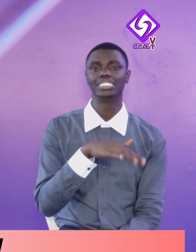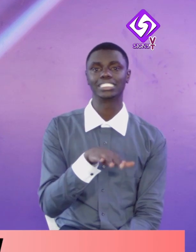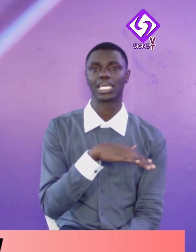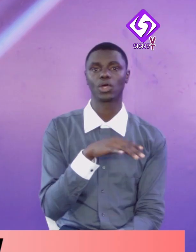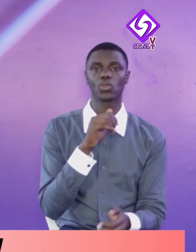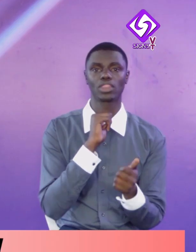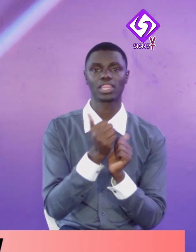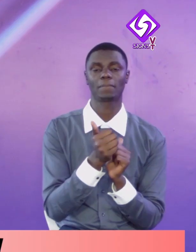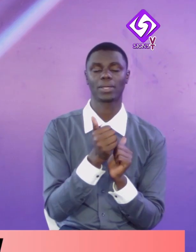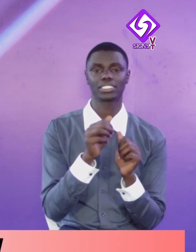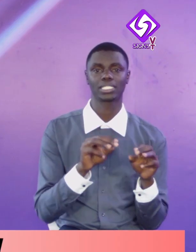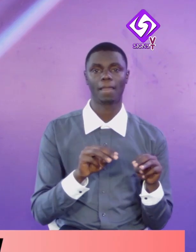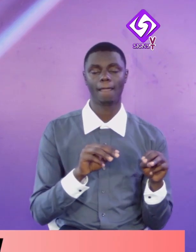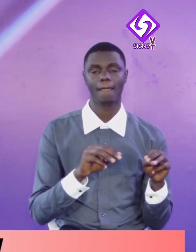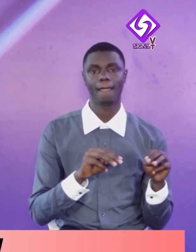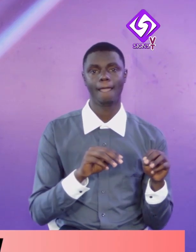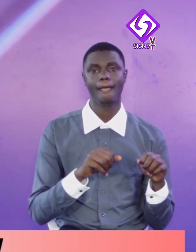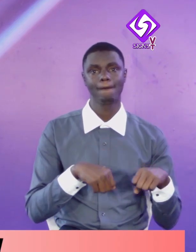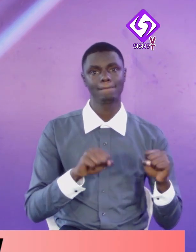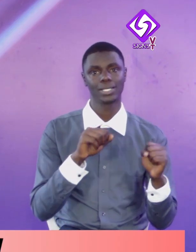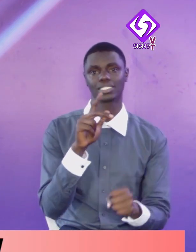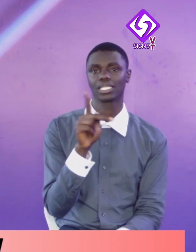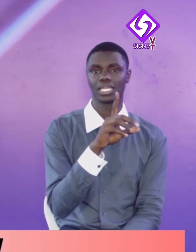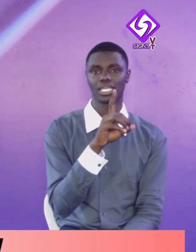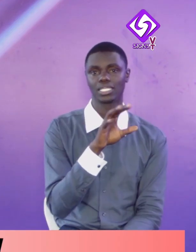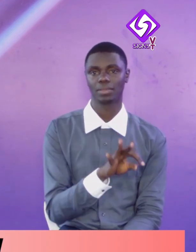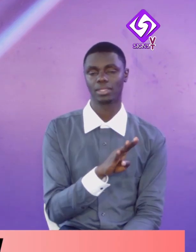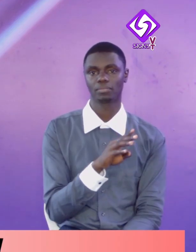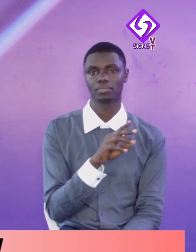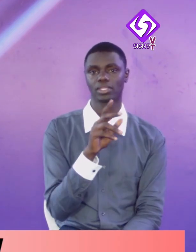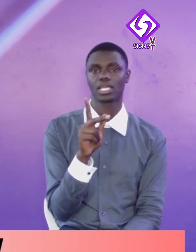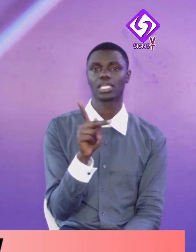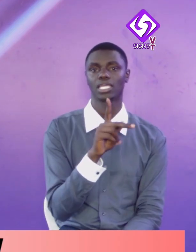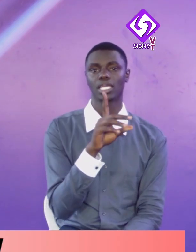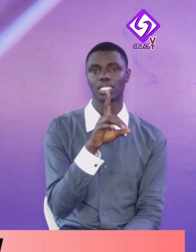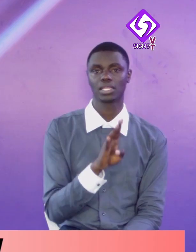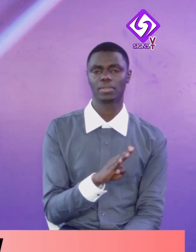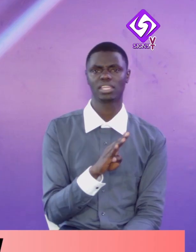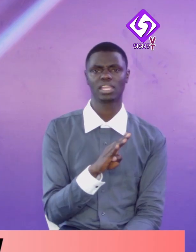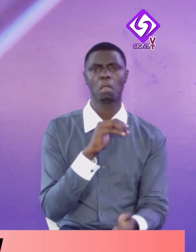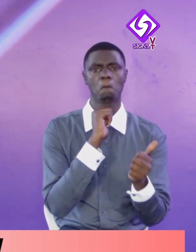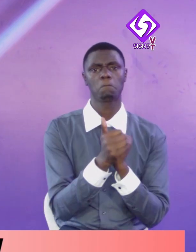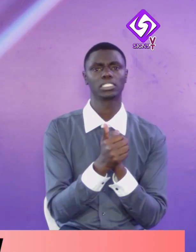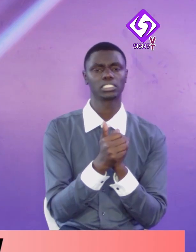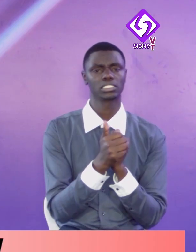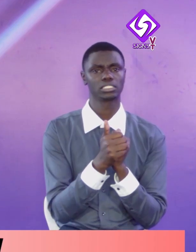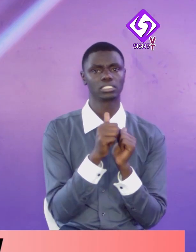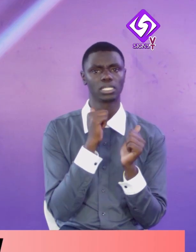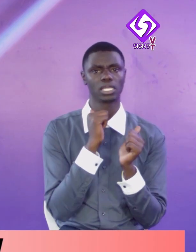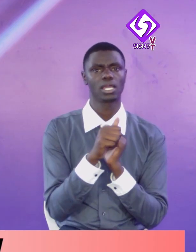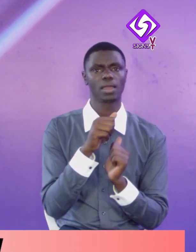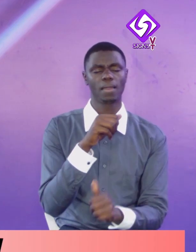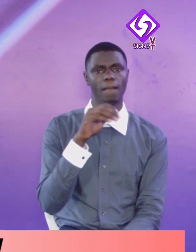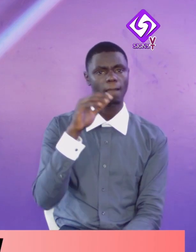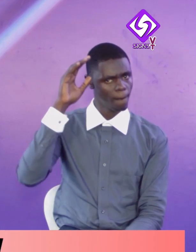masters. KDB is doing wonders. So you say at Manchester United there is no pass master. Who is Bruno? Bruno is a